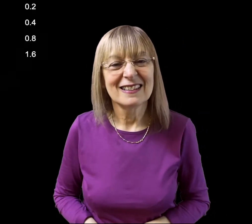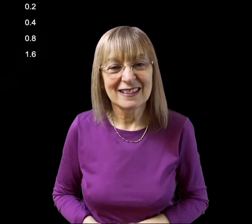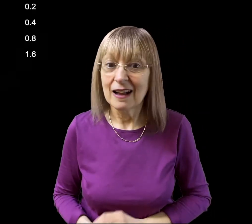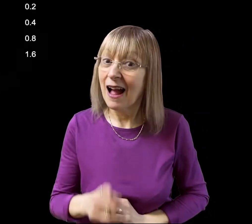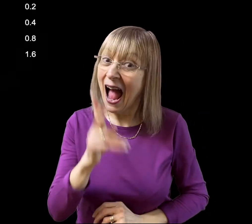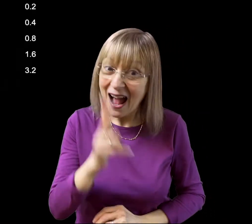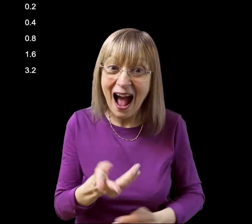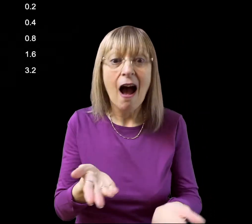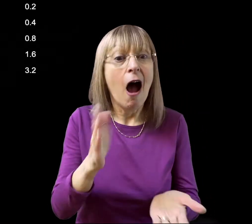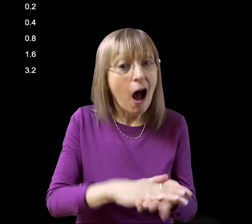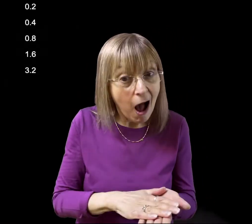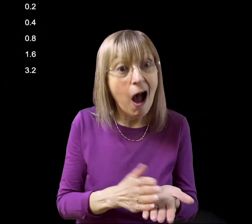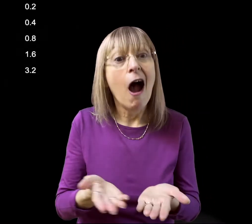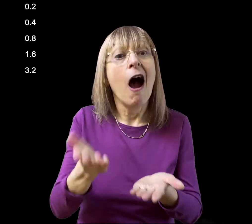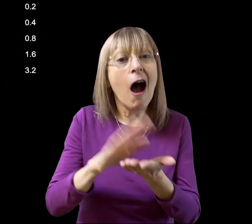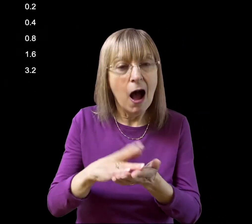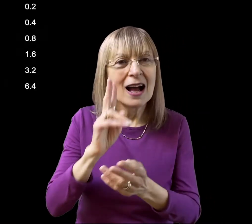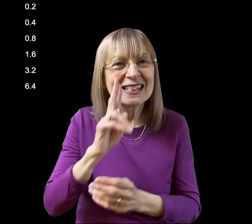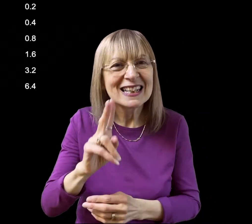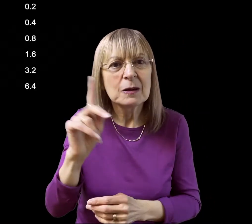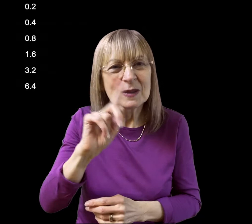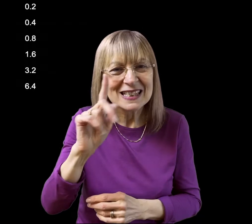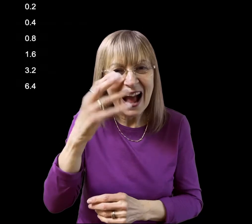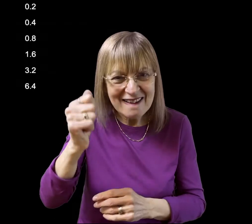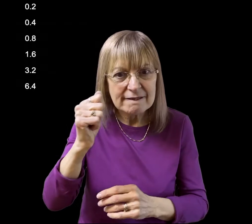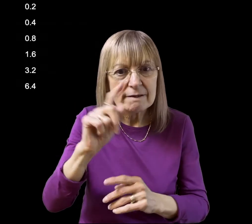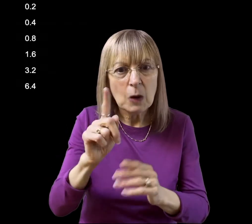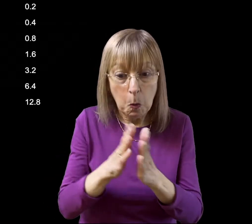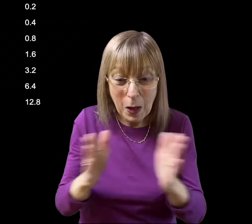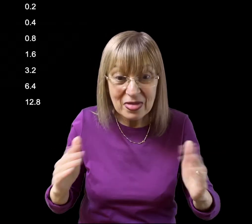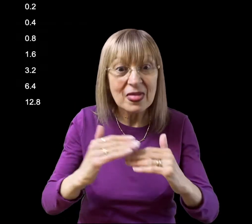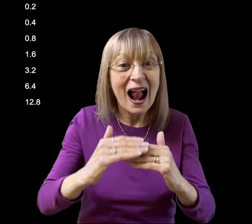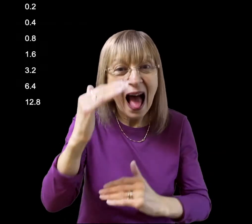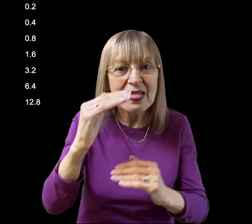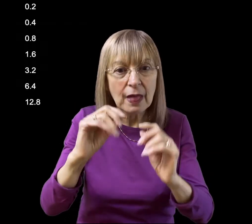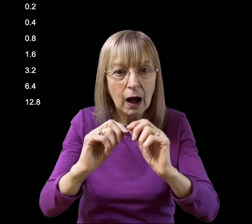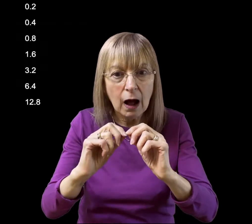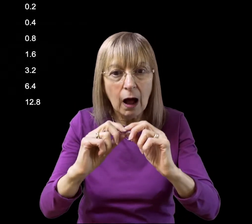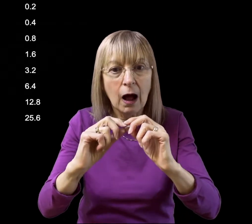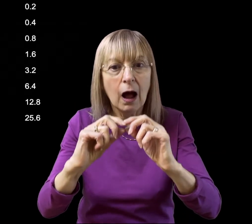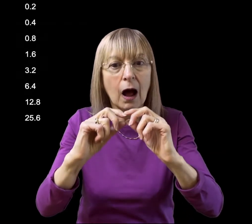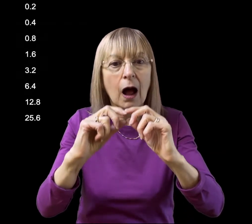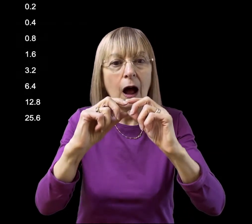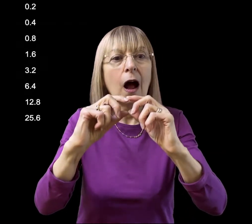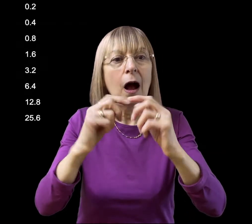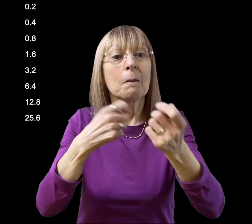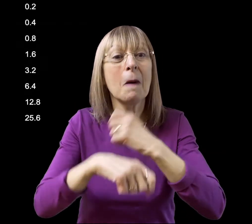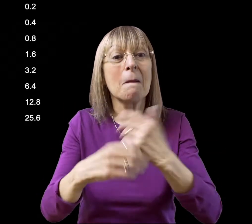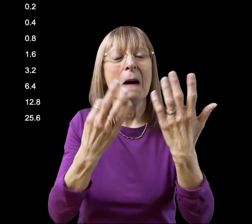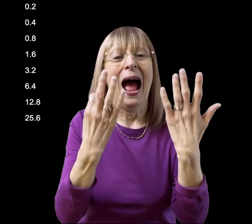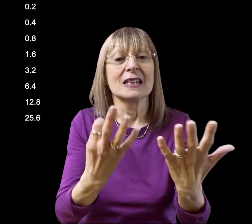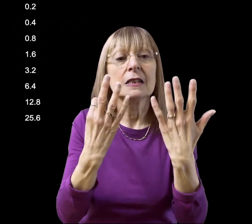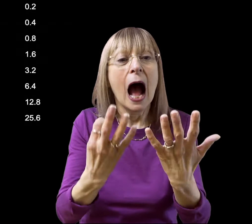the thickness doubles, and on alternate goes, the length or the width halves. And what happens when you get down